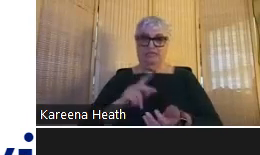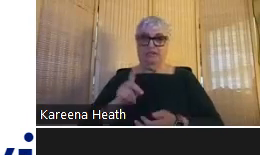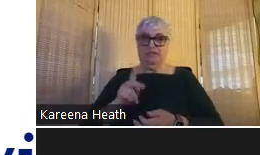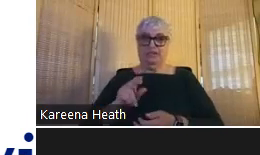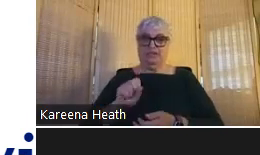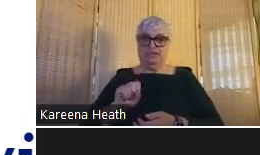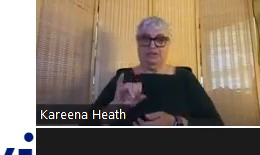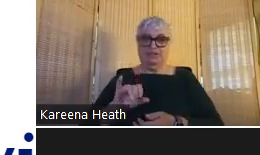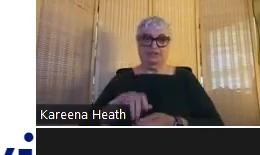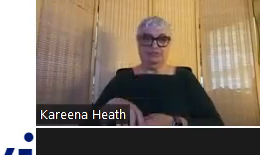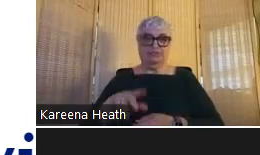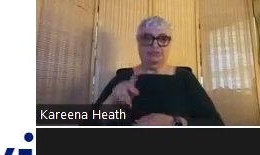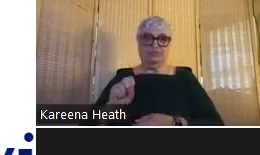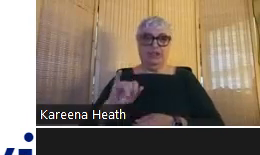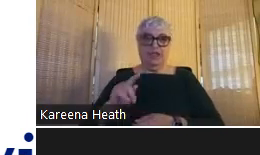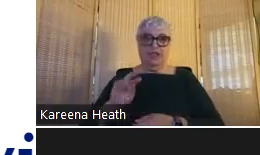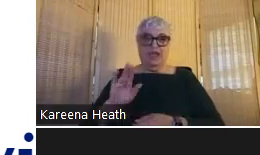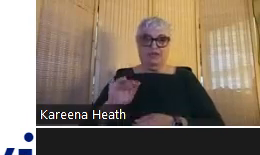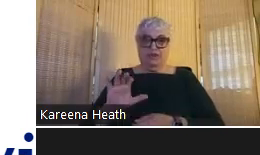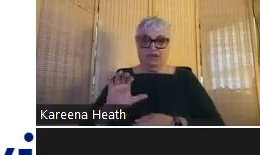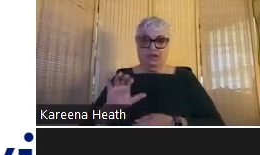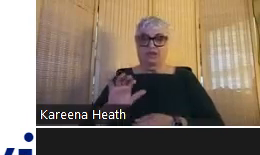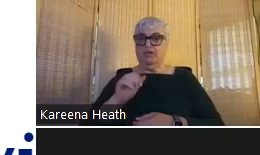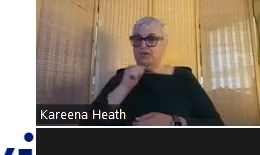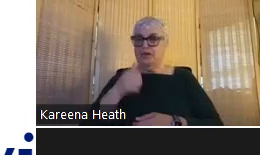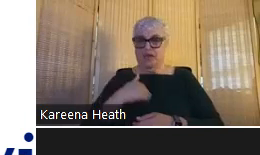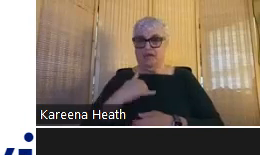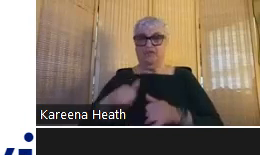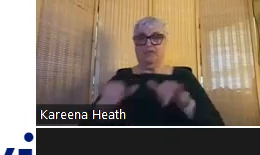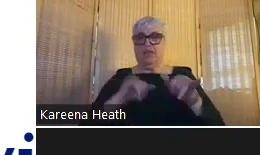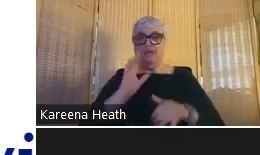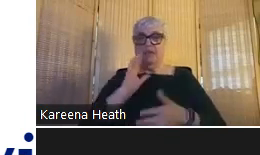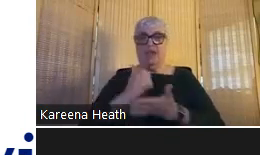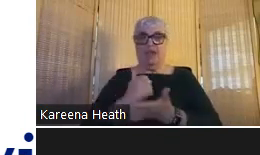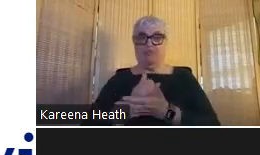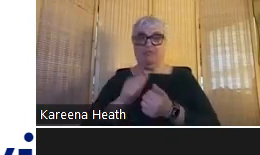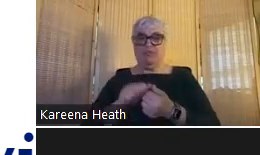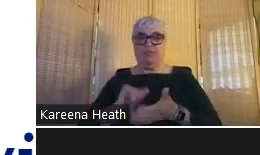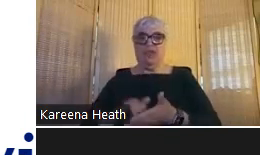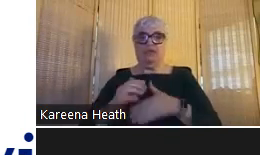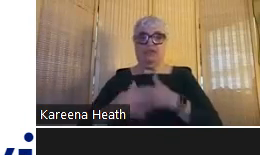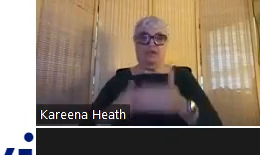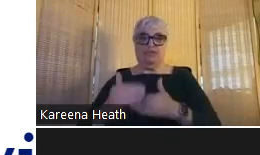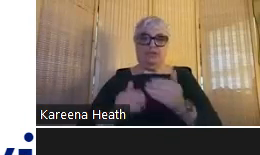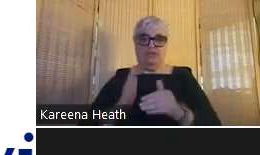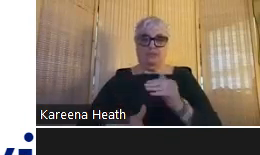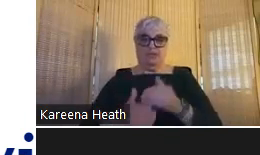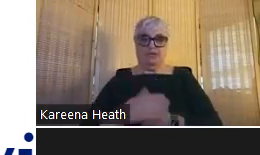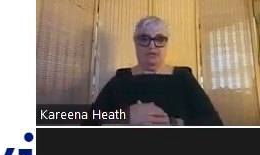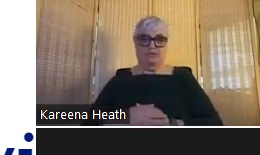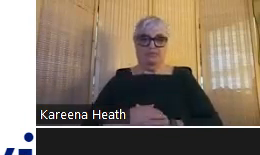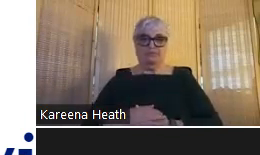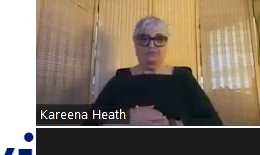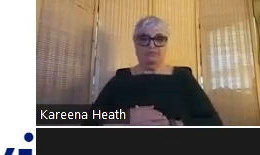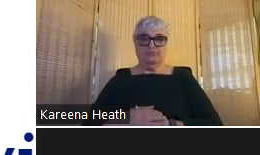and it's clinically appropriate, there's also a standard that the personnel will assist with that process completion. And one